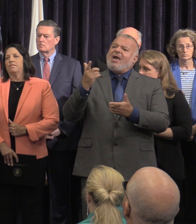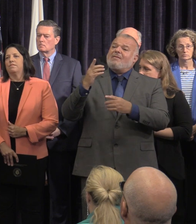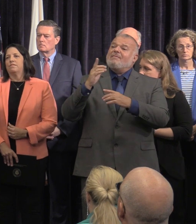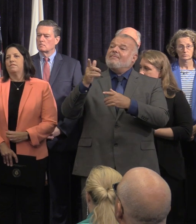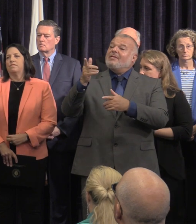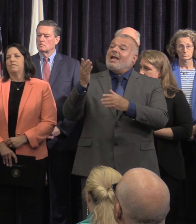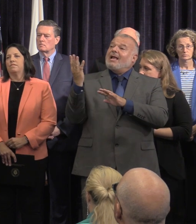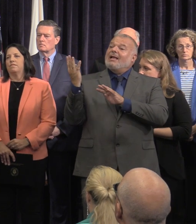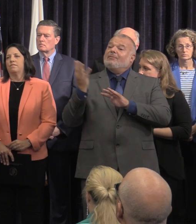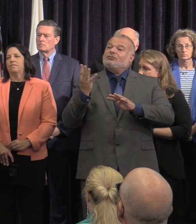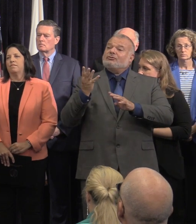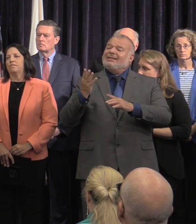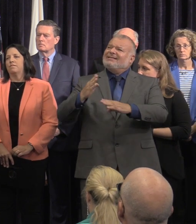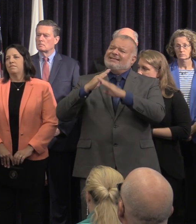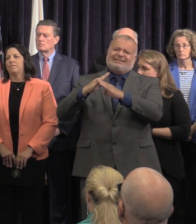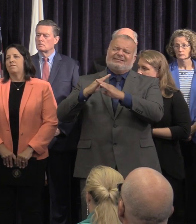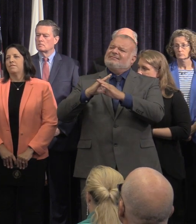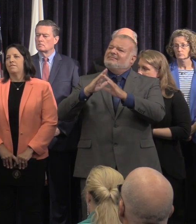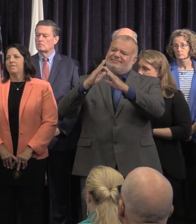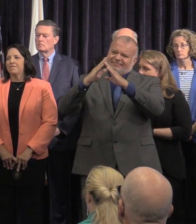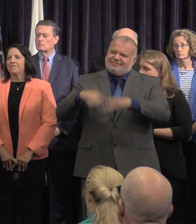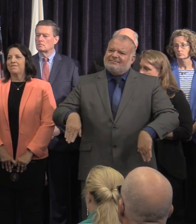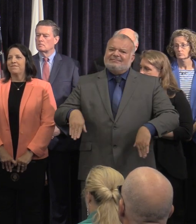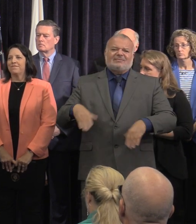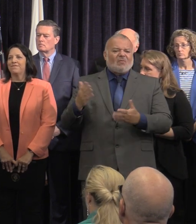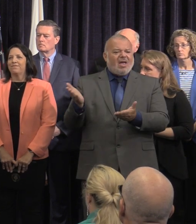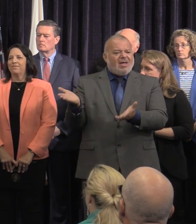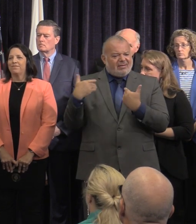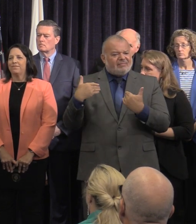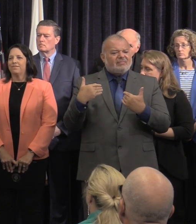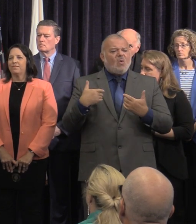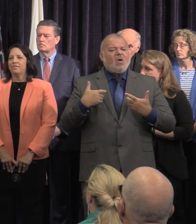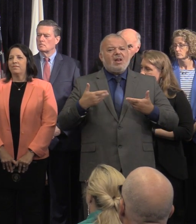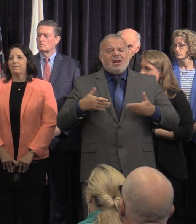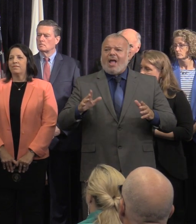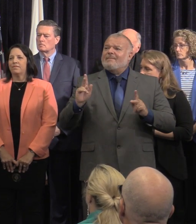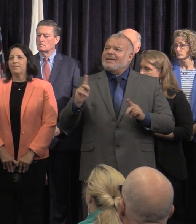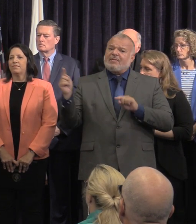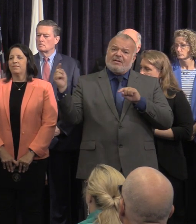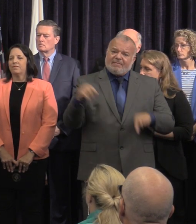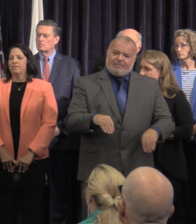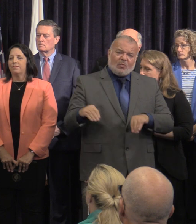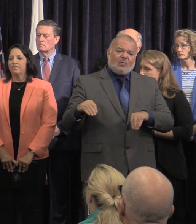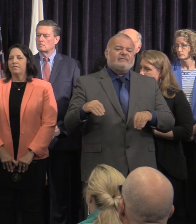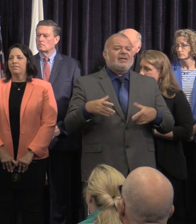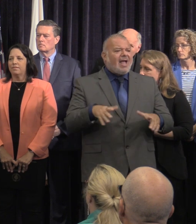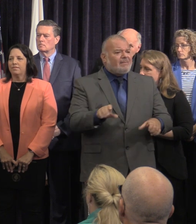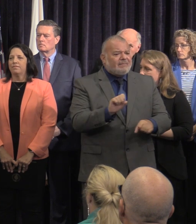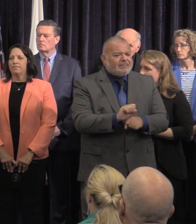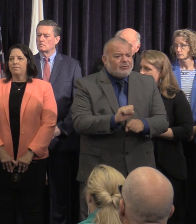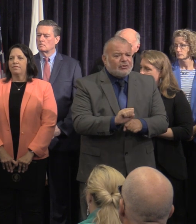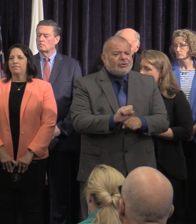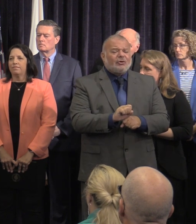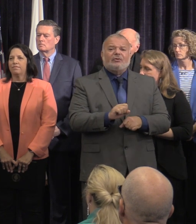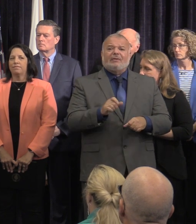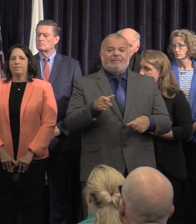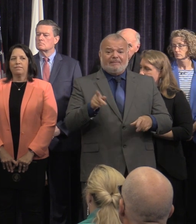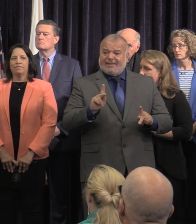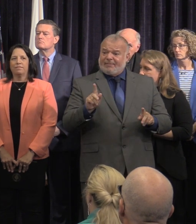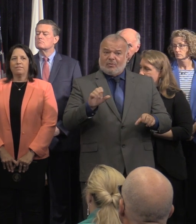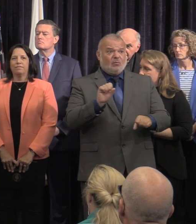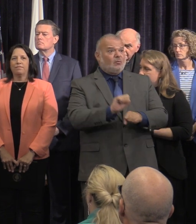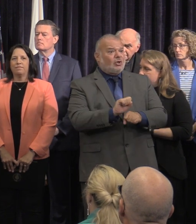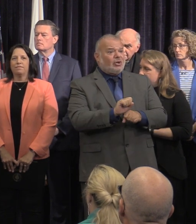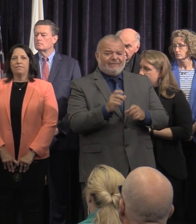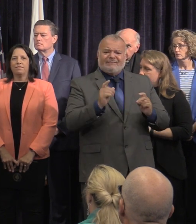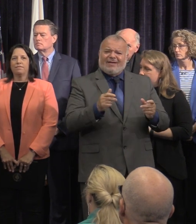action. We need action to remove barriers and expedite federal work authorizations.